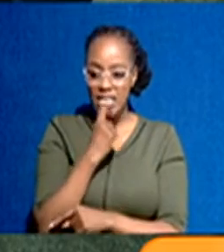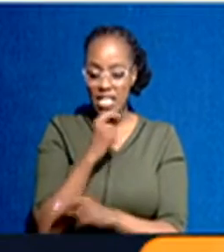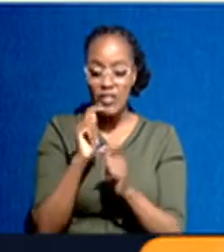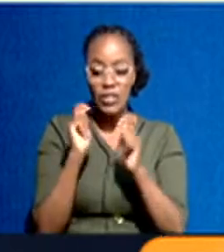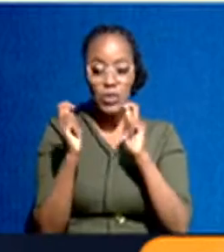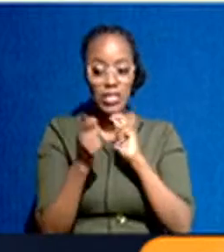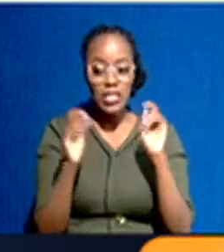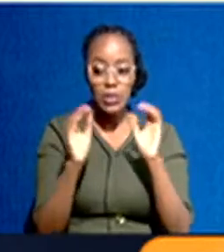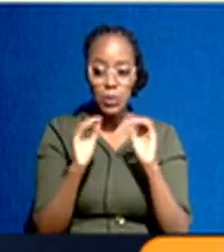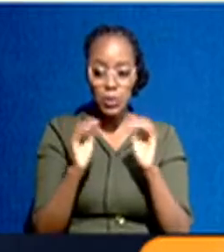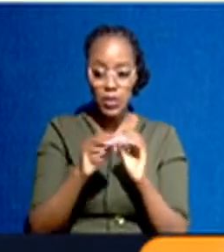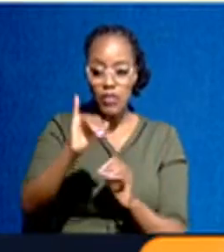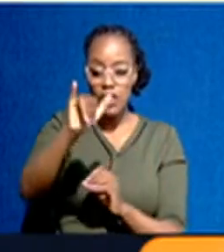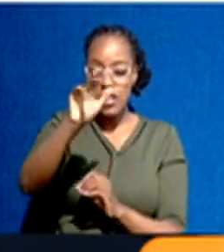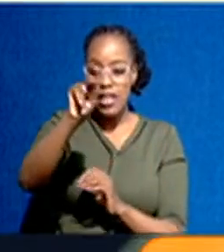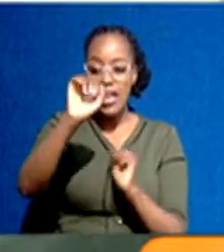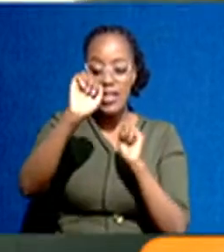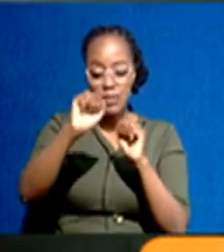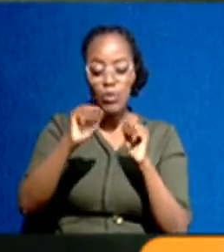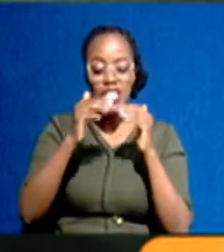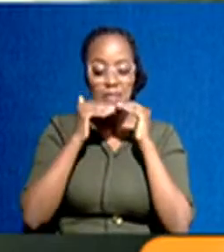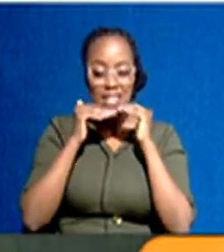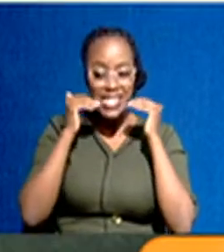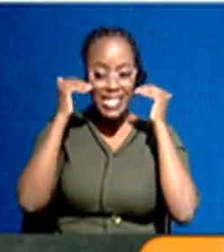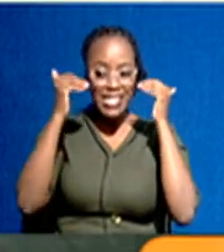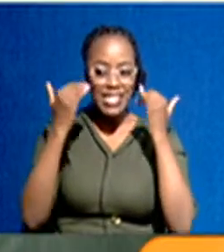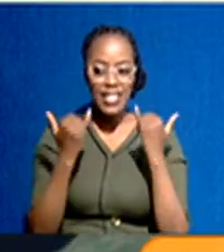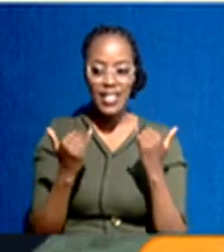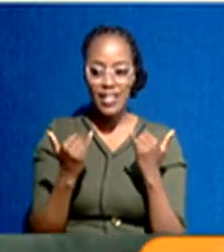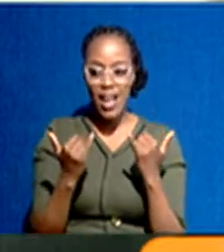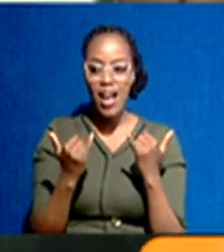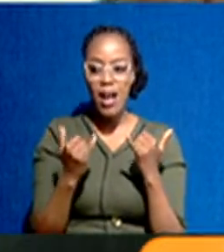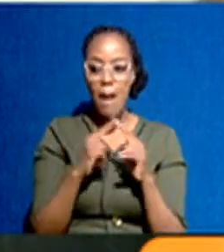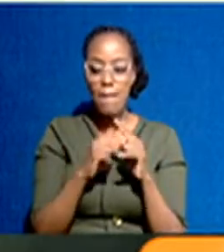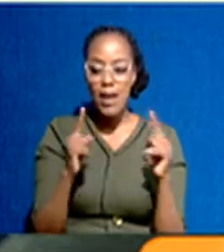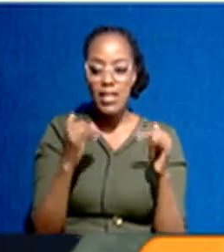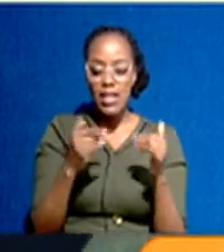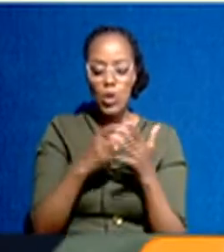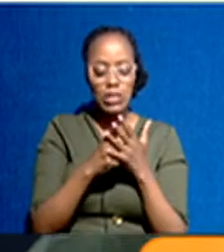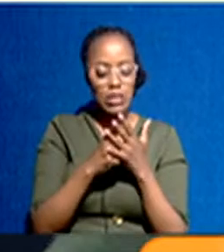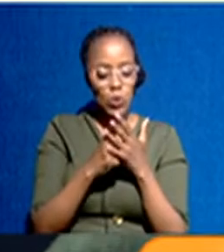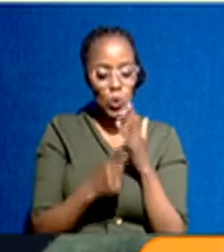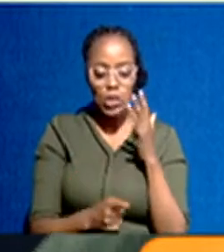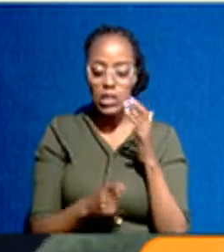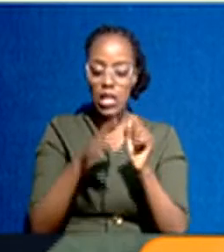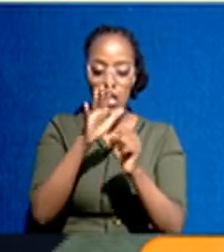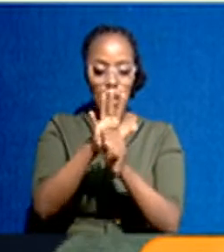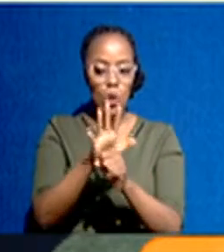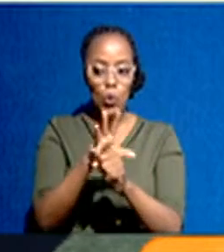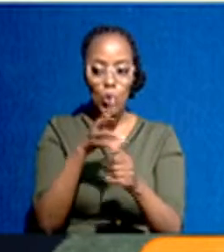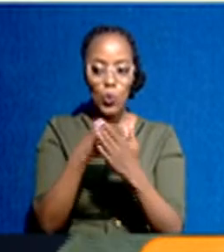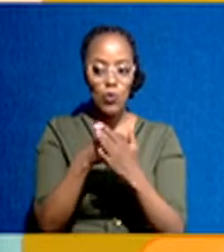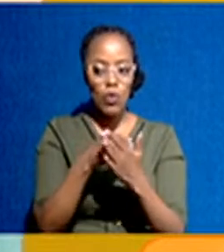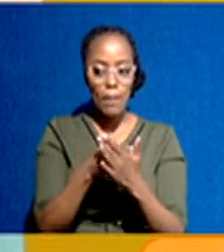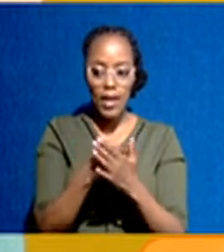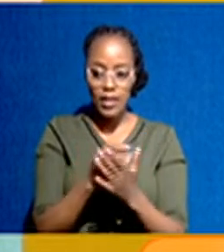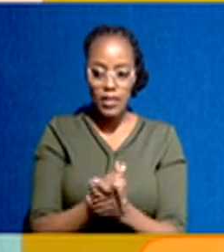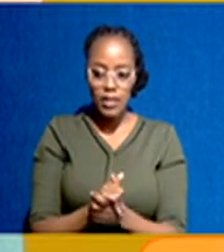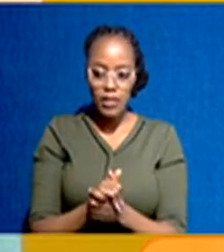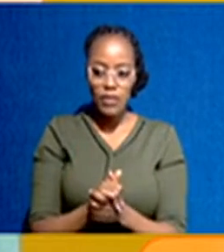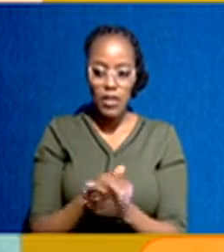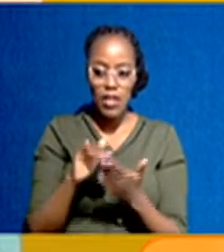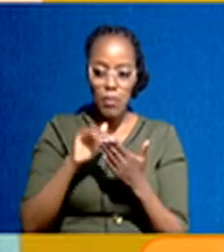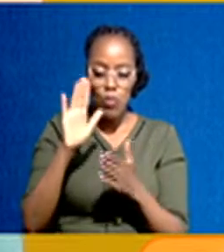it. Ian can now afford a smile, even though it cost a significant amount of money. The